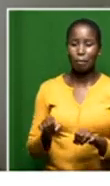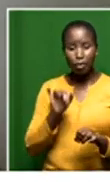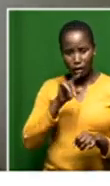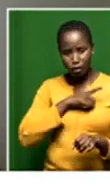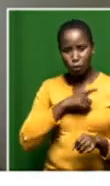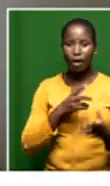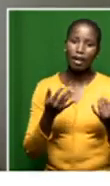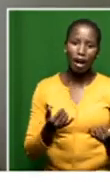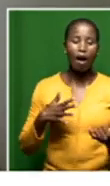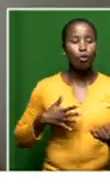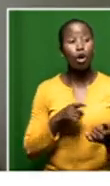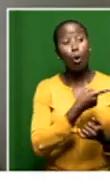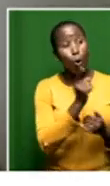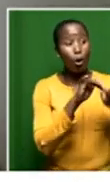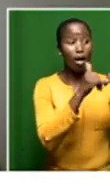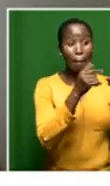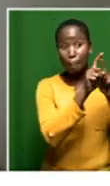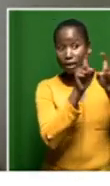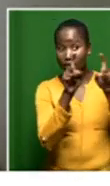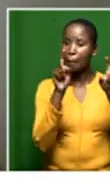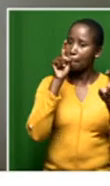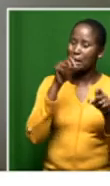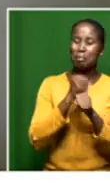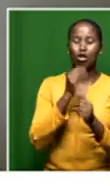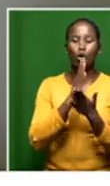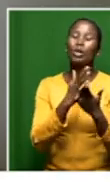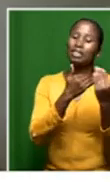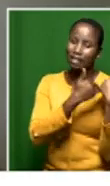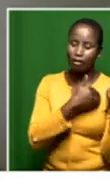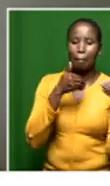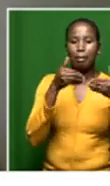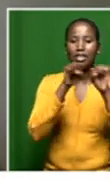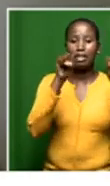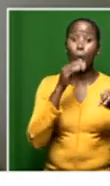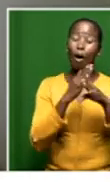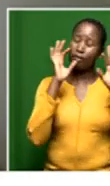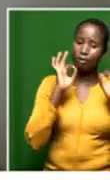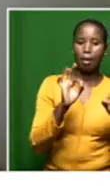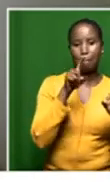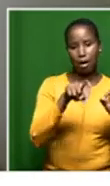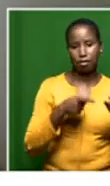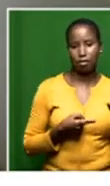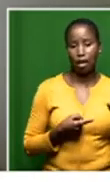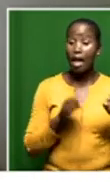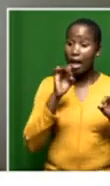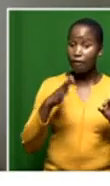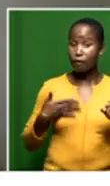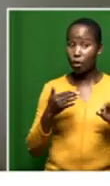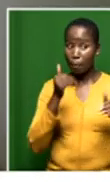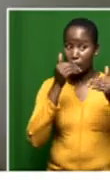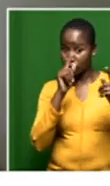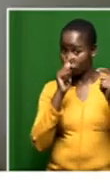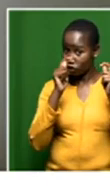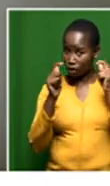we're asking all the airlines, in fact, to make sure that their safety management systems work, and that when they look at change management, especially